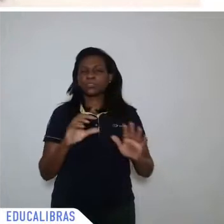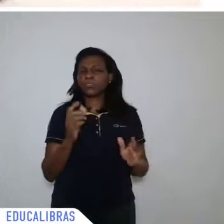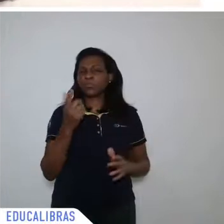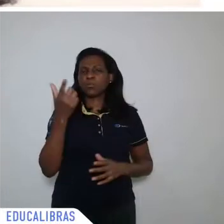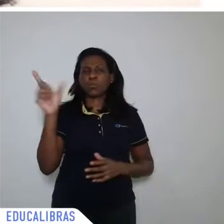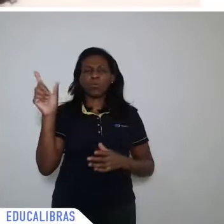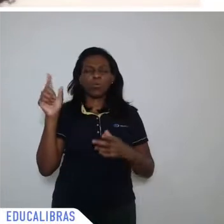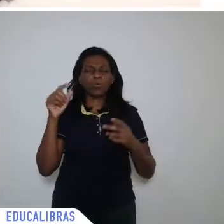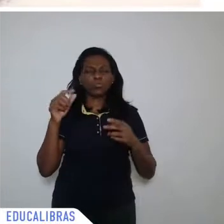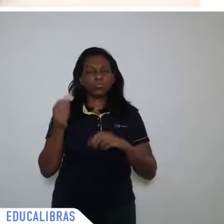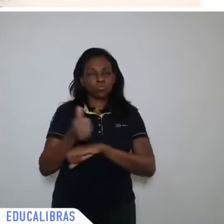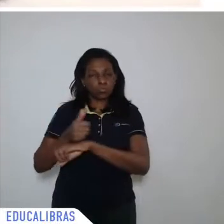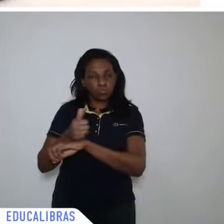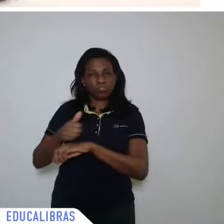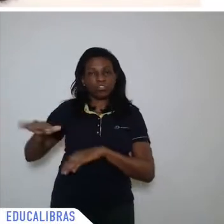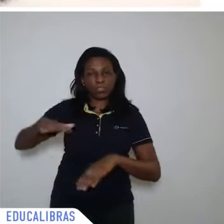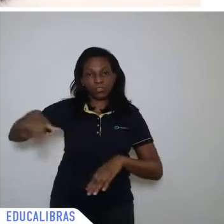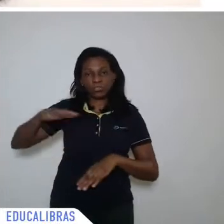my speech